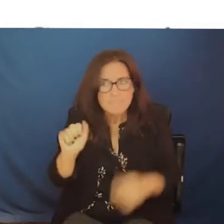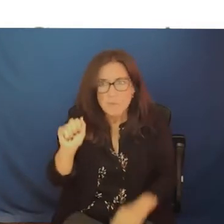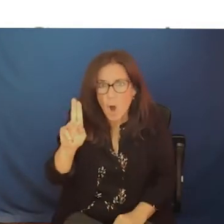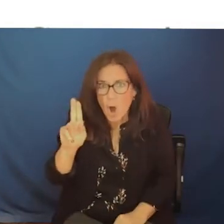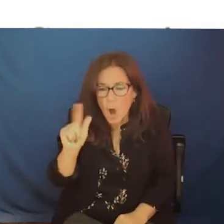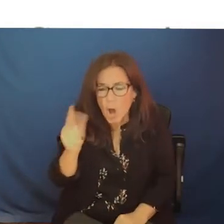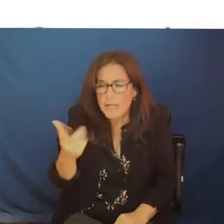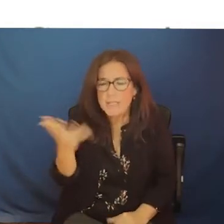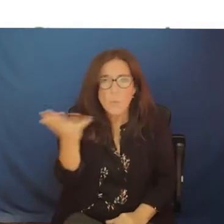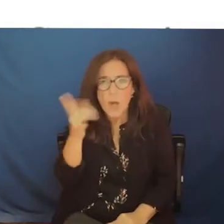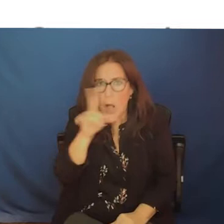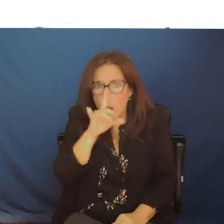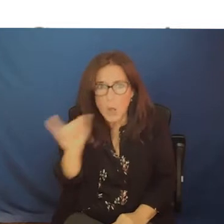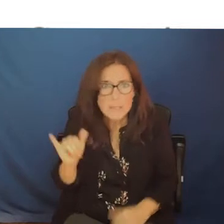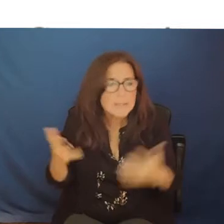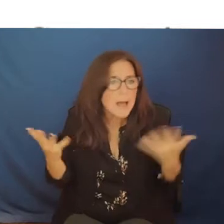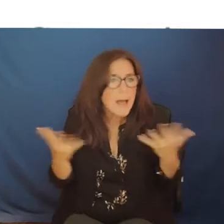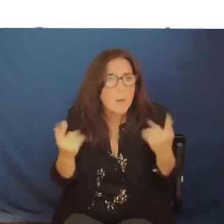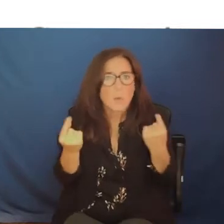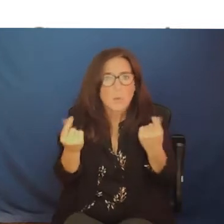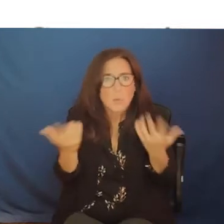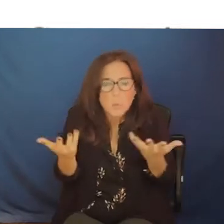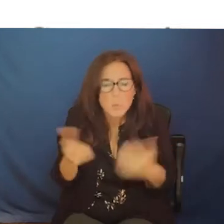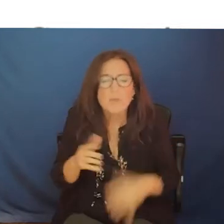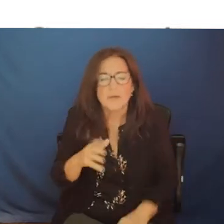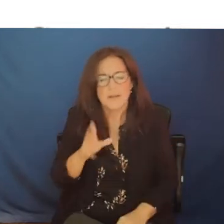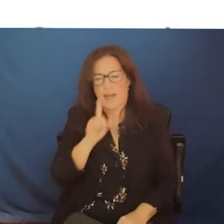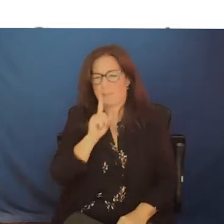And I'm sure you all are getting those as well.